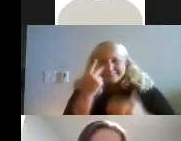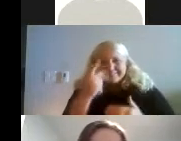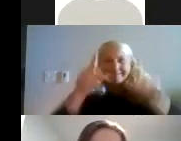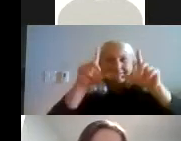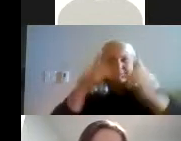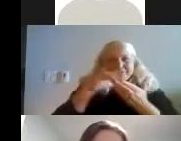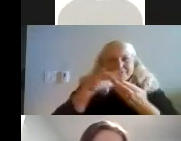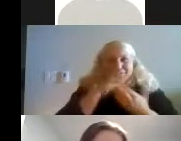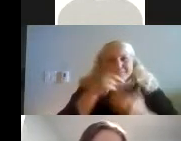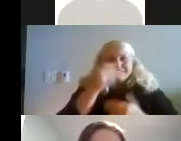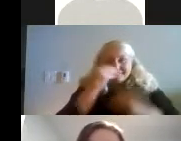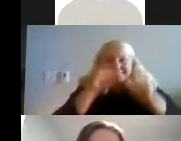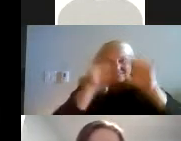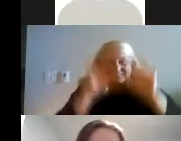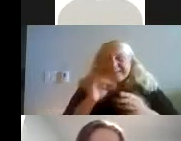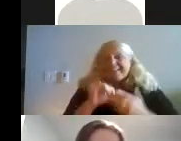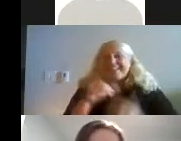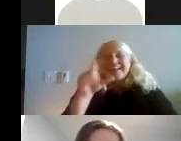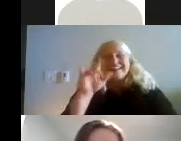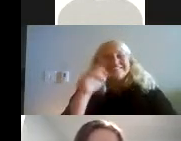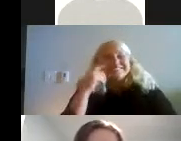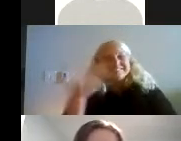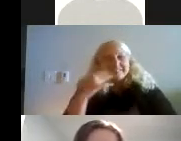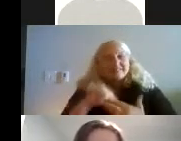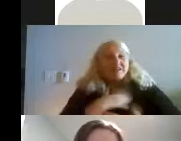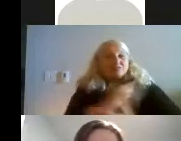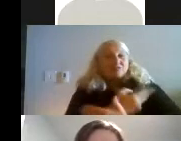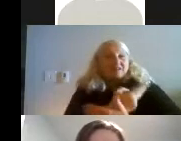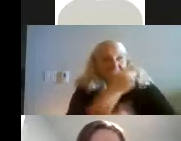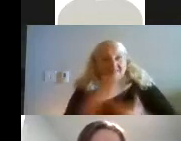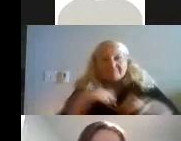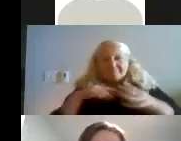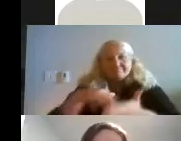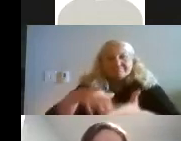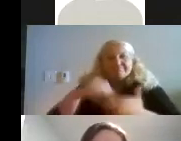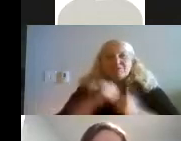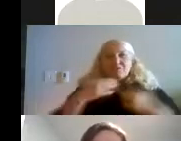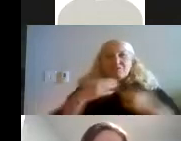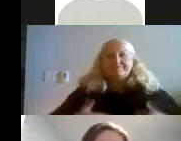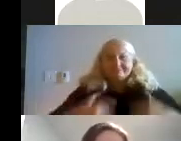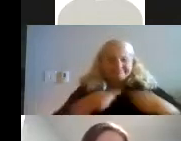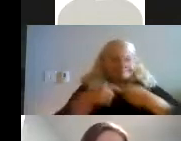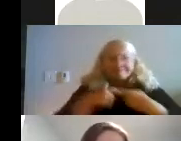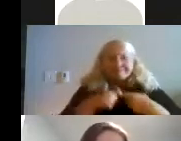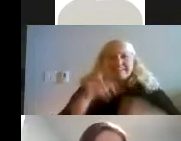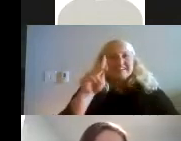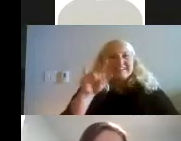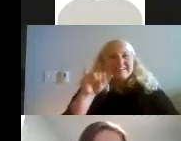my undergrad in kinesiology. I've also been working as a community kinesiologist for the last 5 years. And